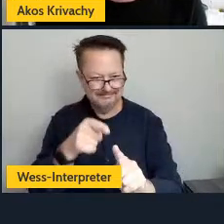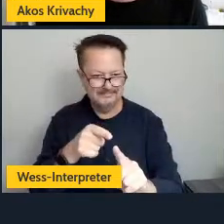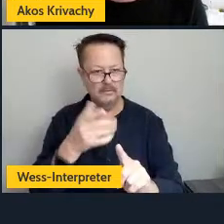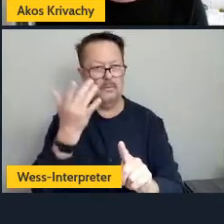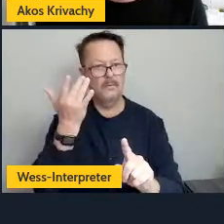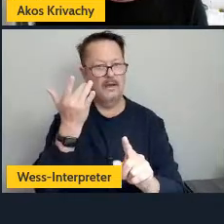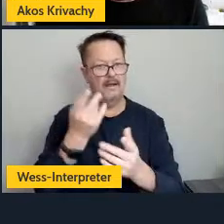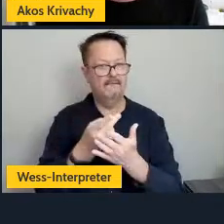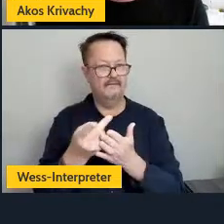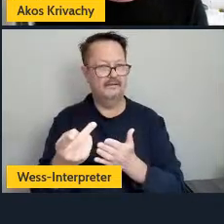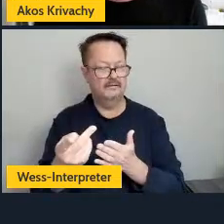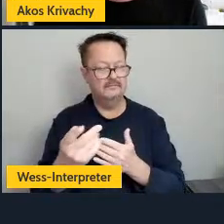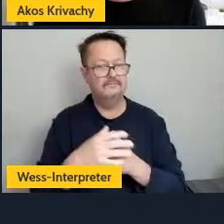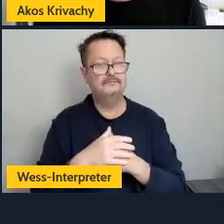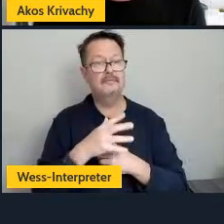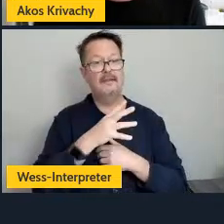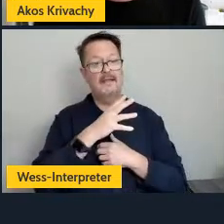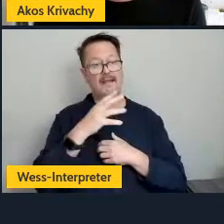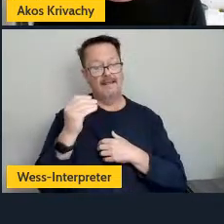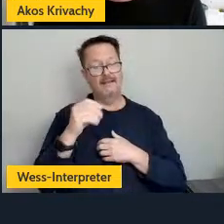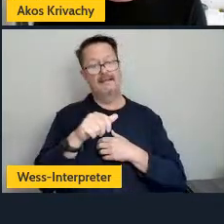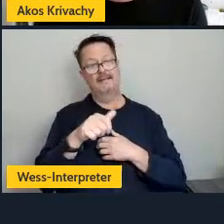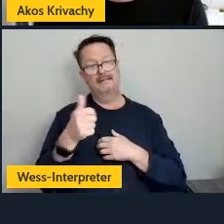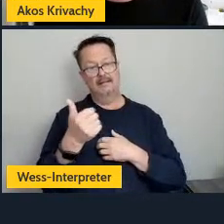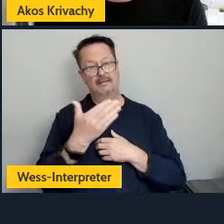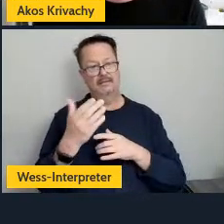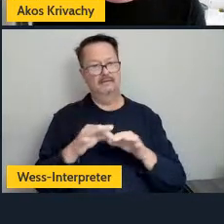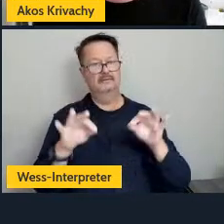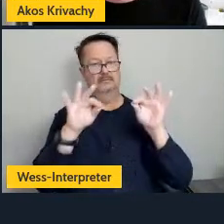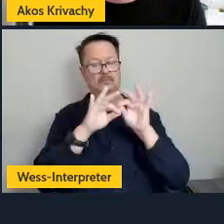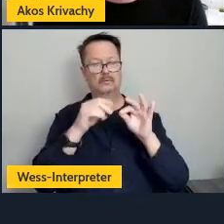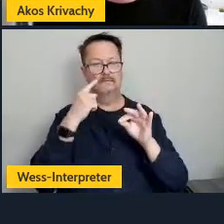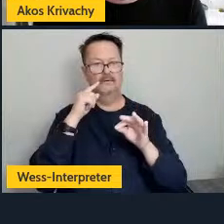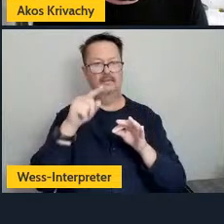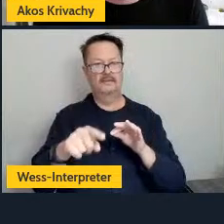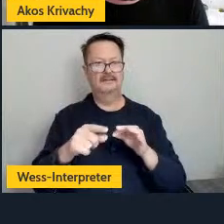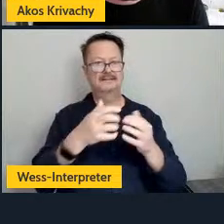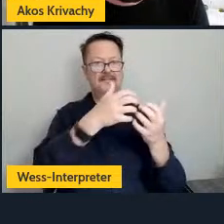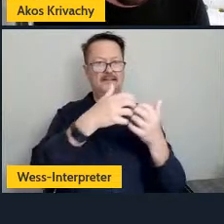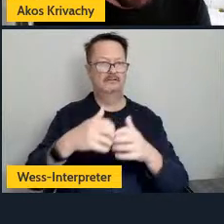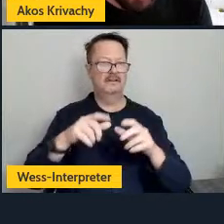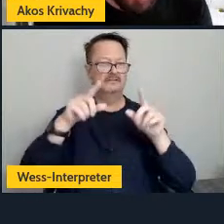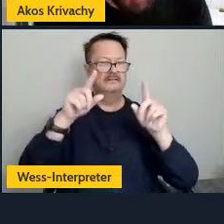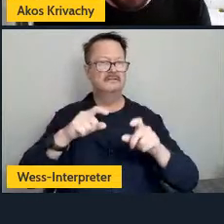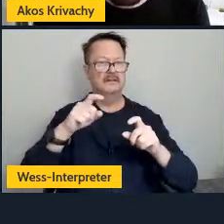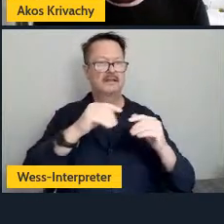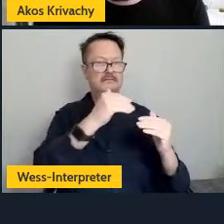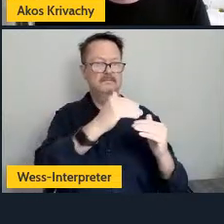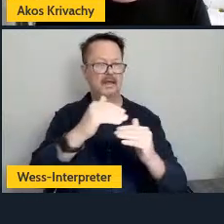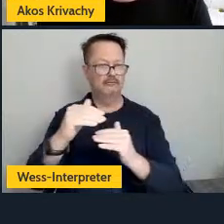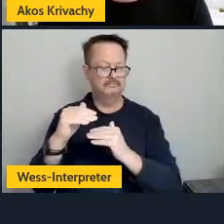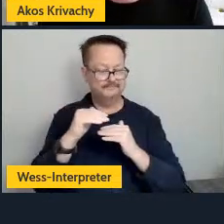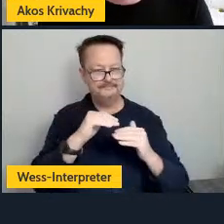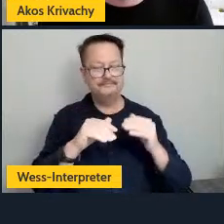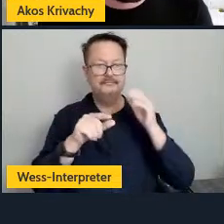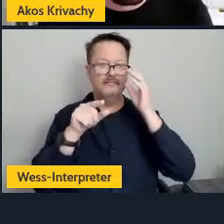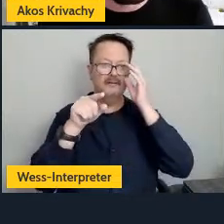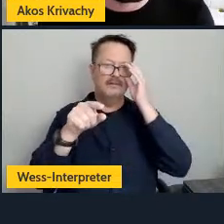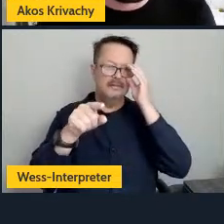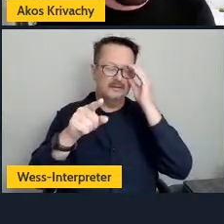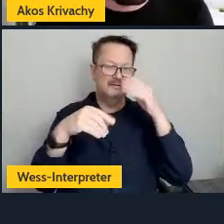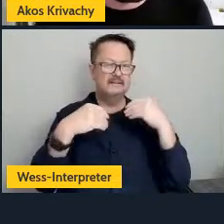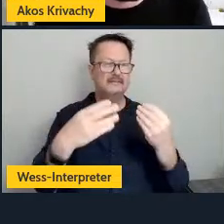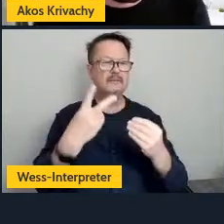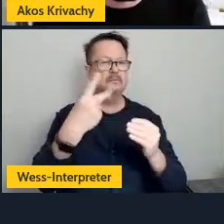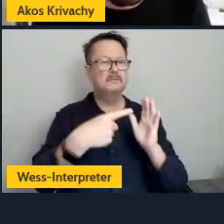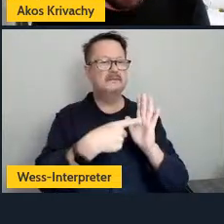failed. And another thing that's very important to this is the integration test boundaries. So here's kind of two